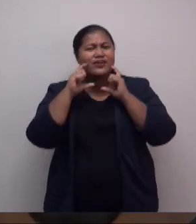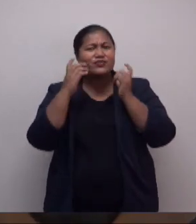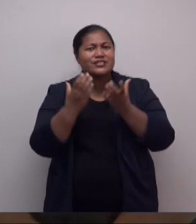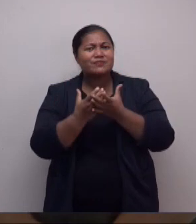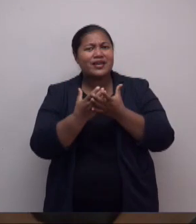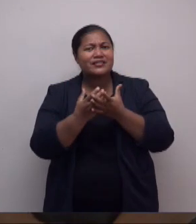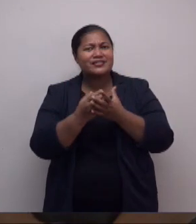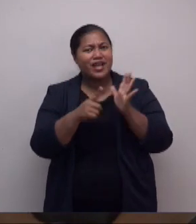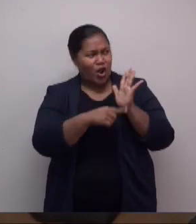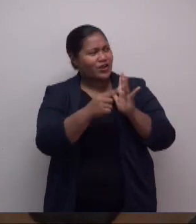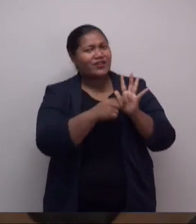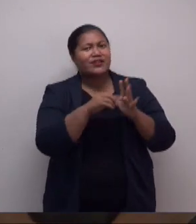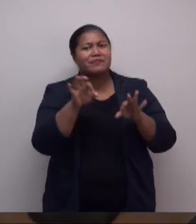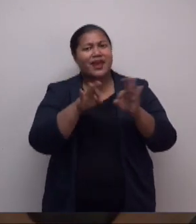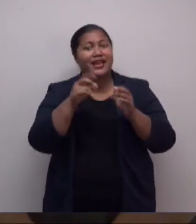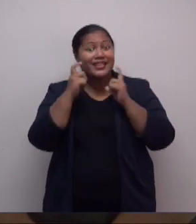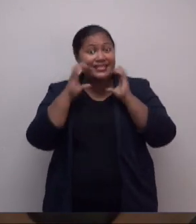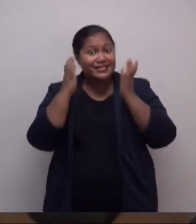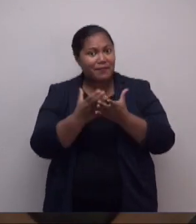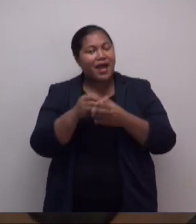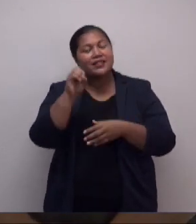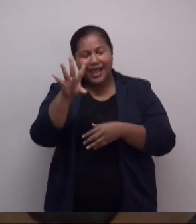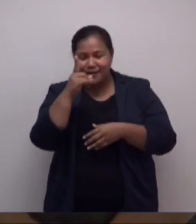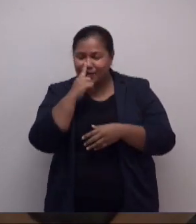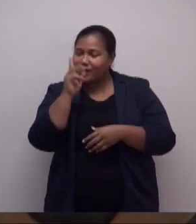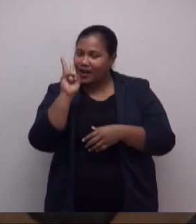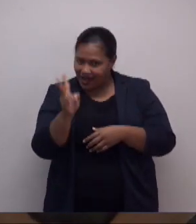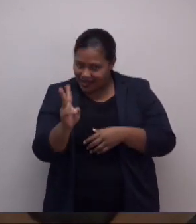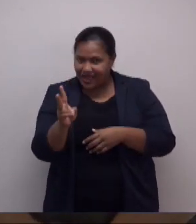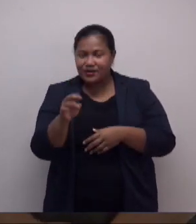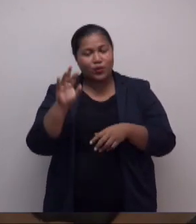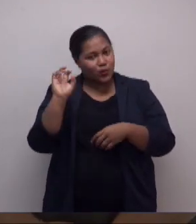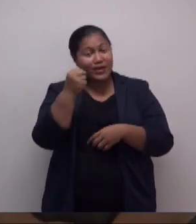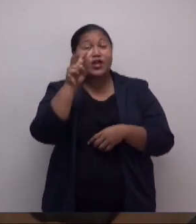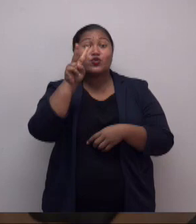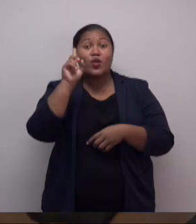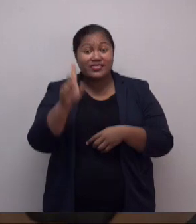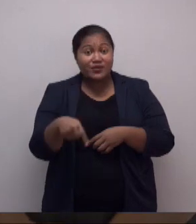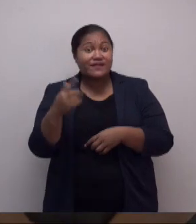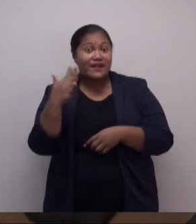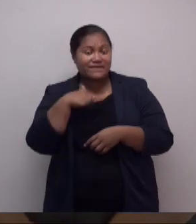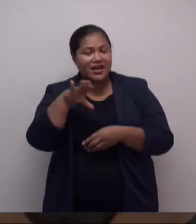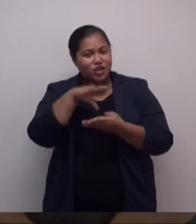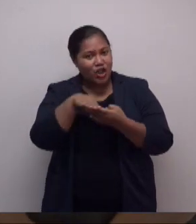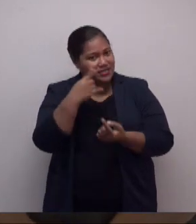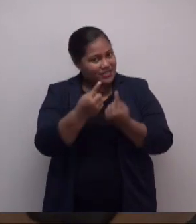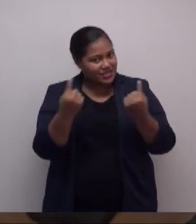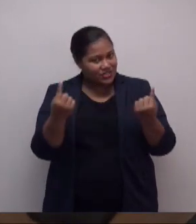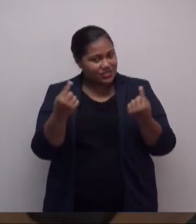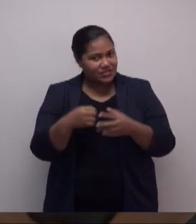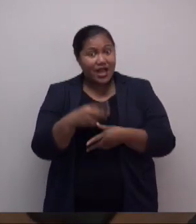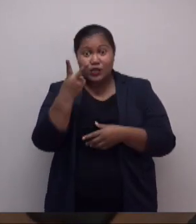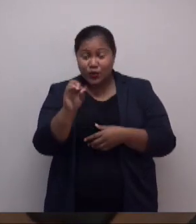December, where 10 fully vaccinated adults will win $2,500 each, and 20